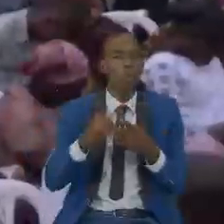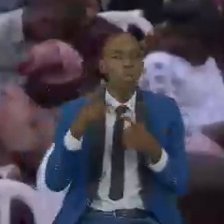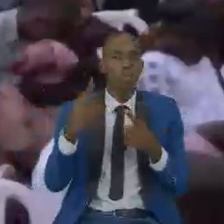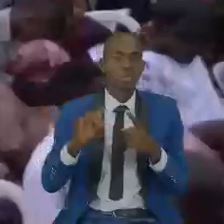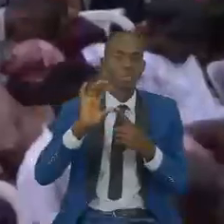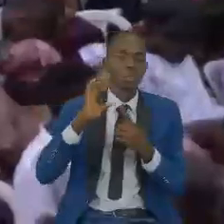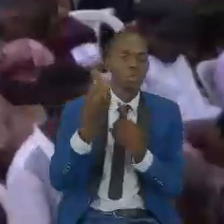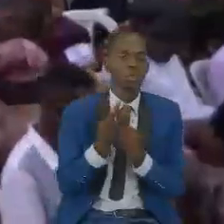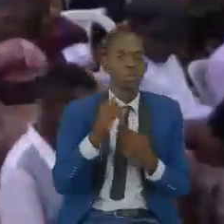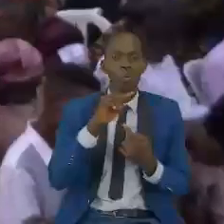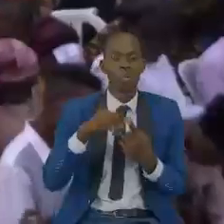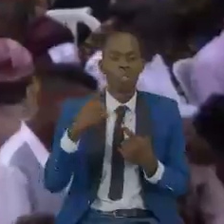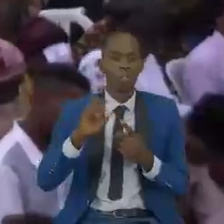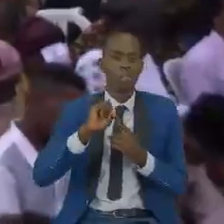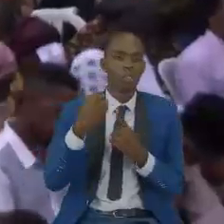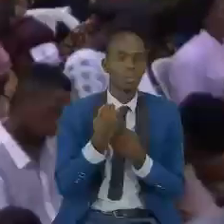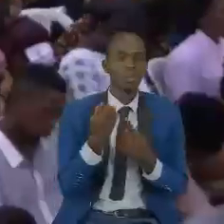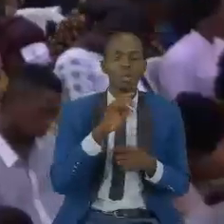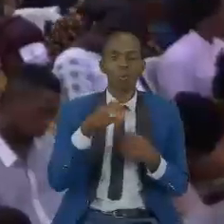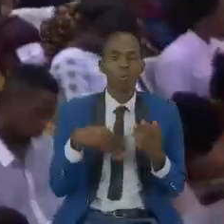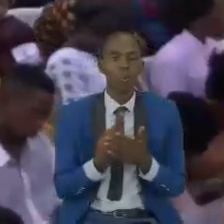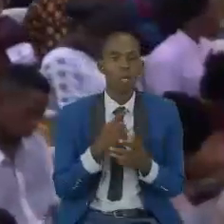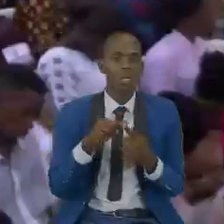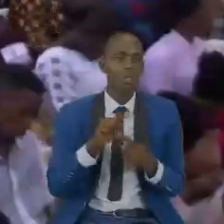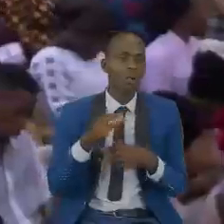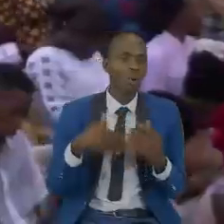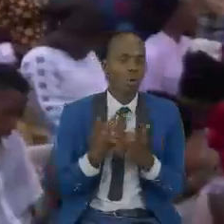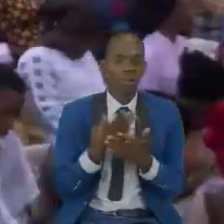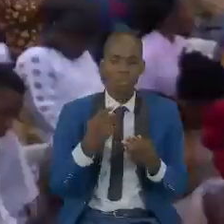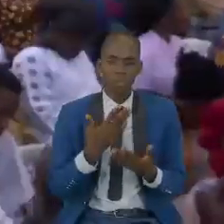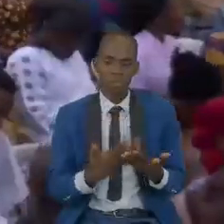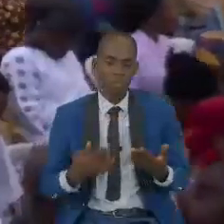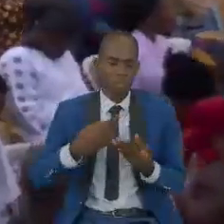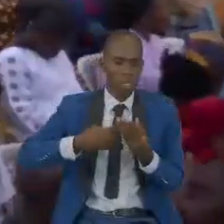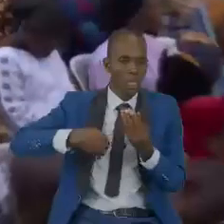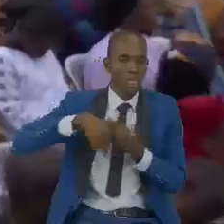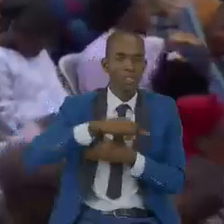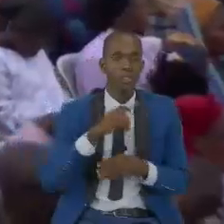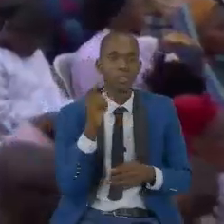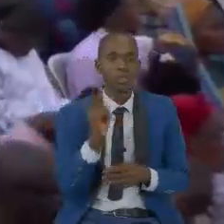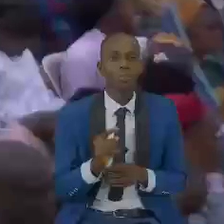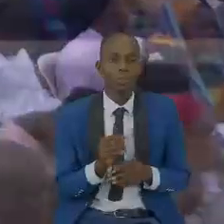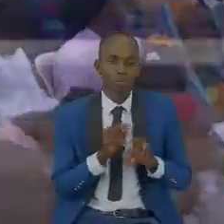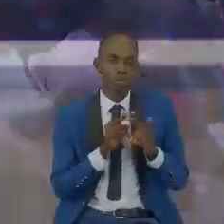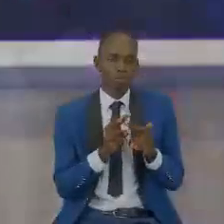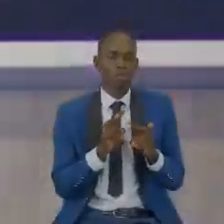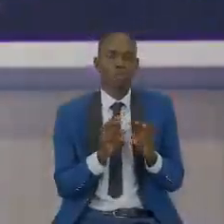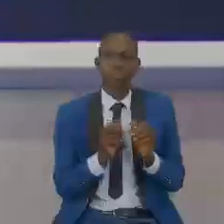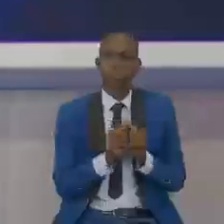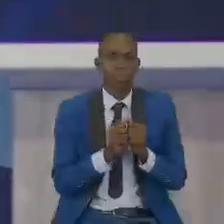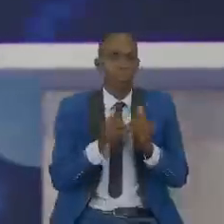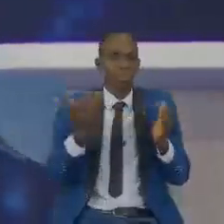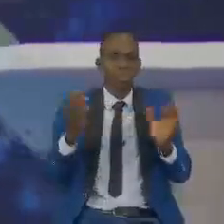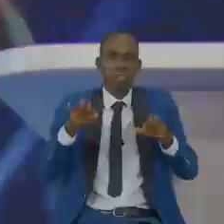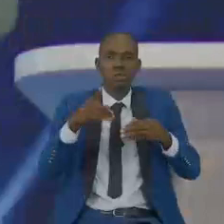the situation, and when all the surrounding and circumstances, when they appear hopeless, yet he